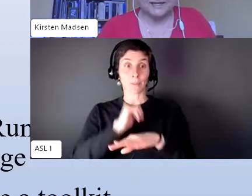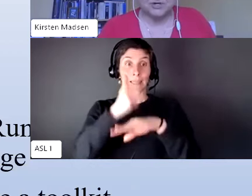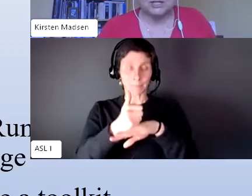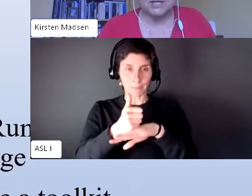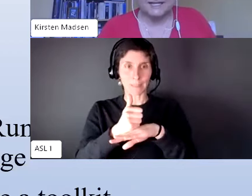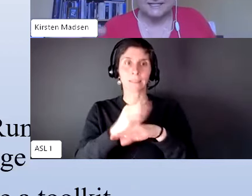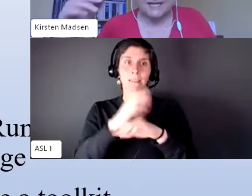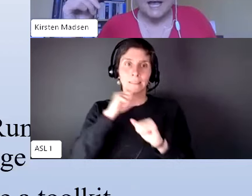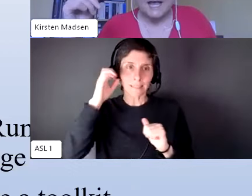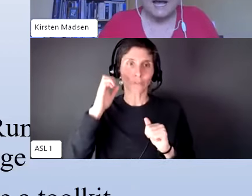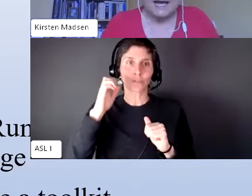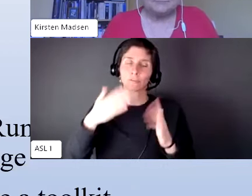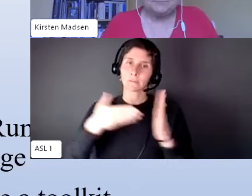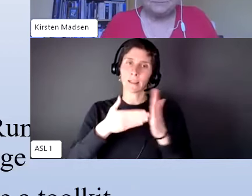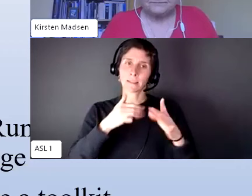Anti-bullying project.